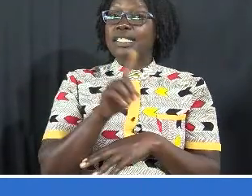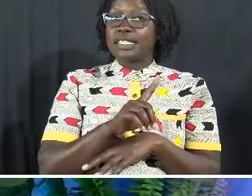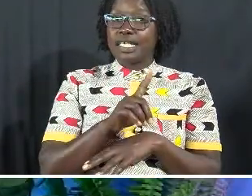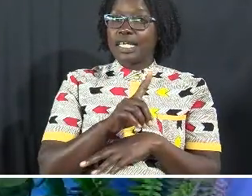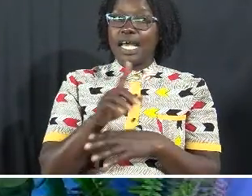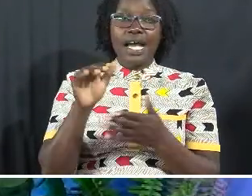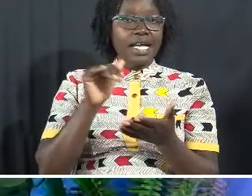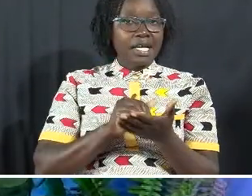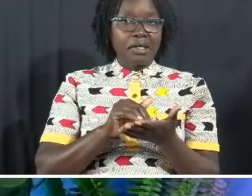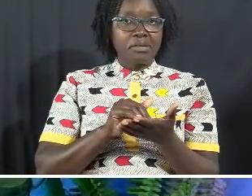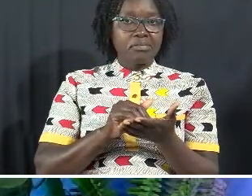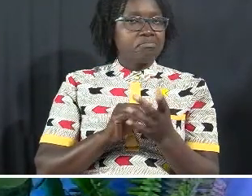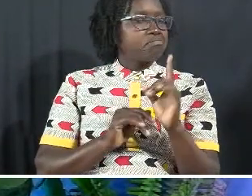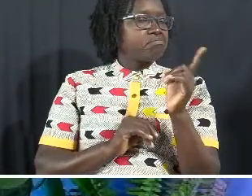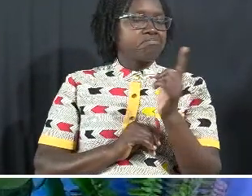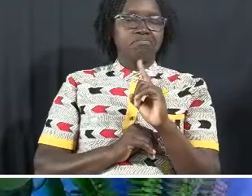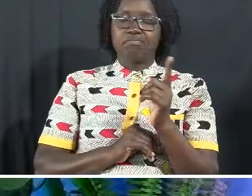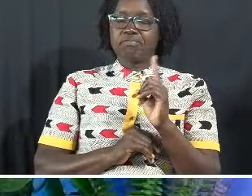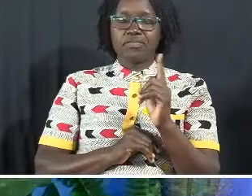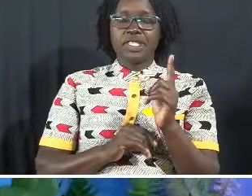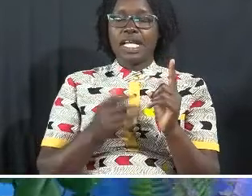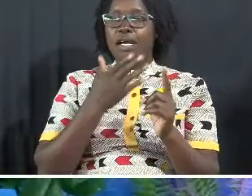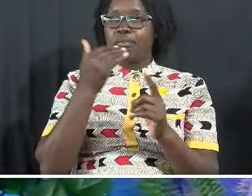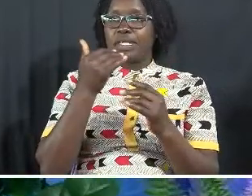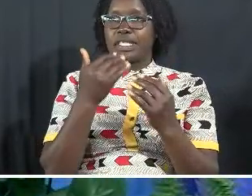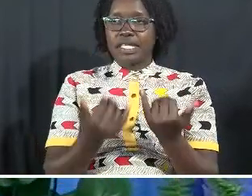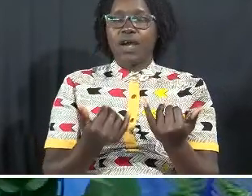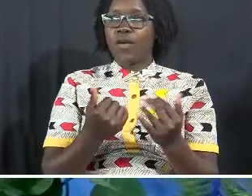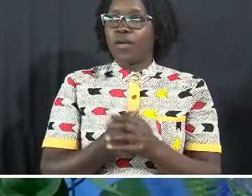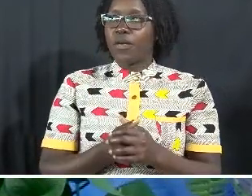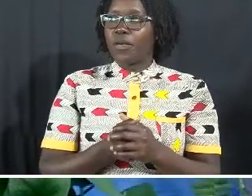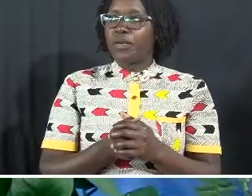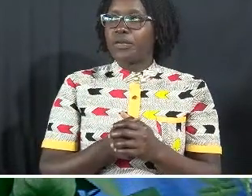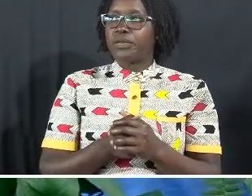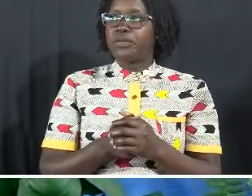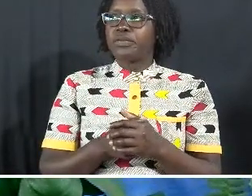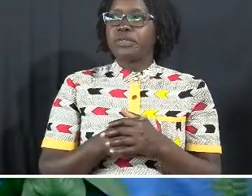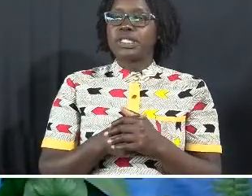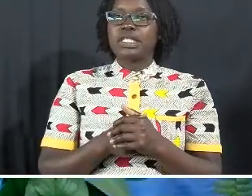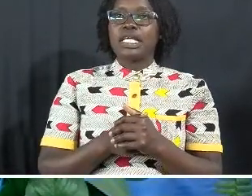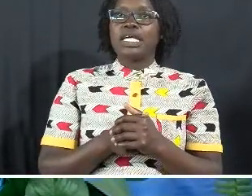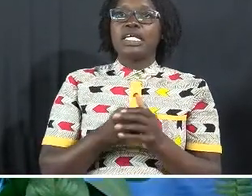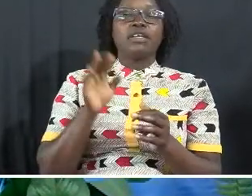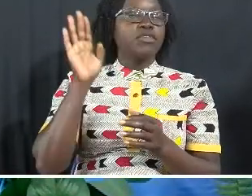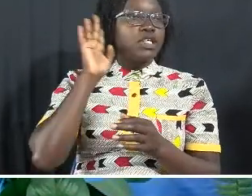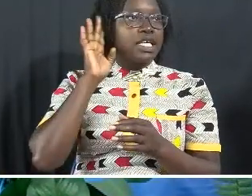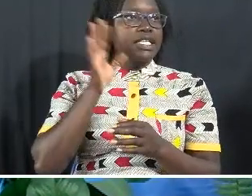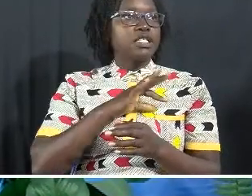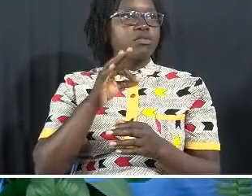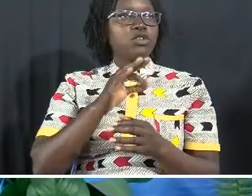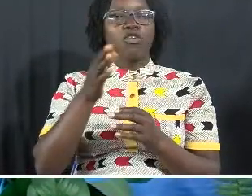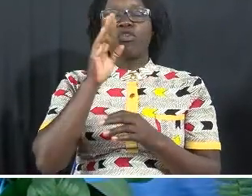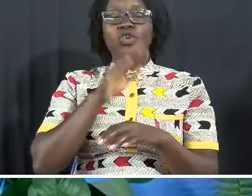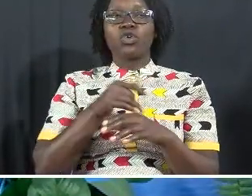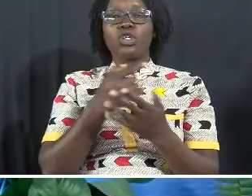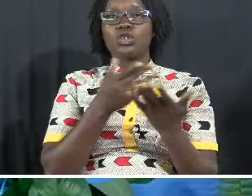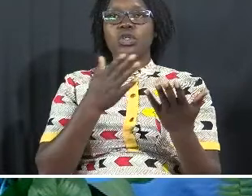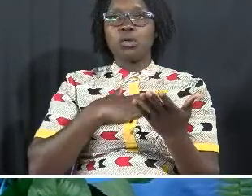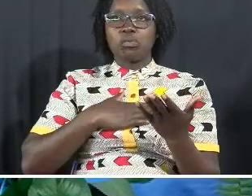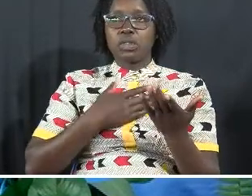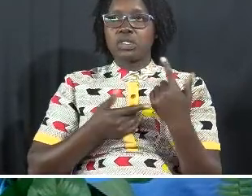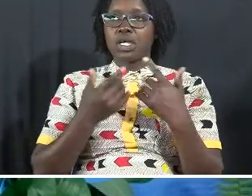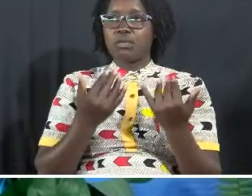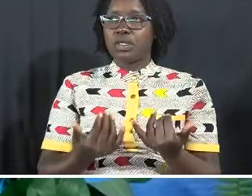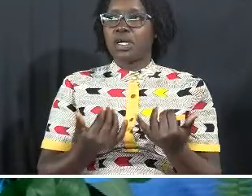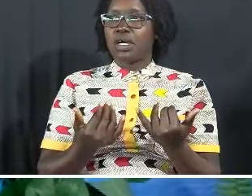again. You better do it now. When you hear the Spirit of God calling you, please come now. You